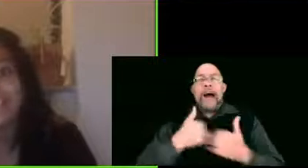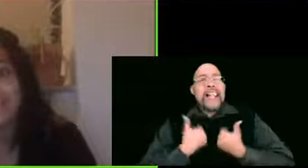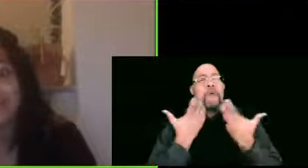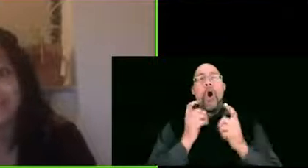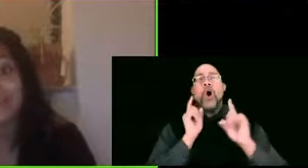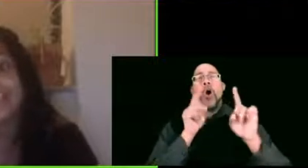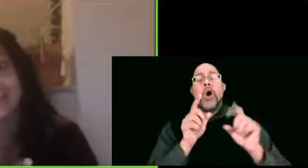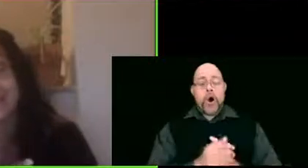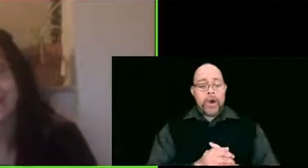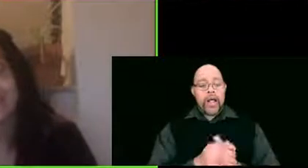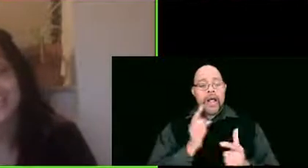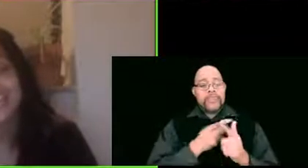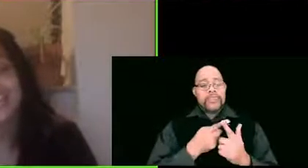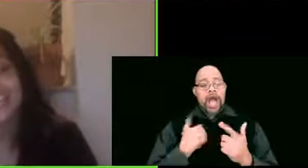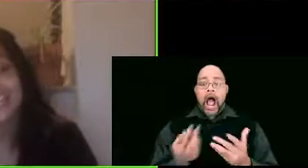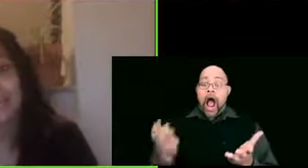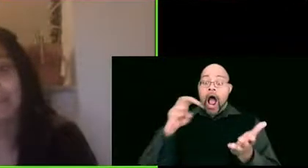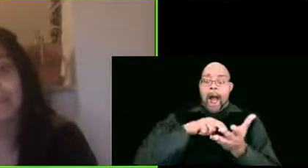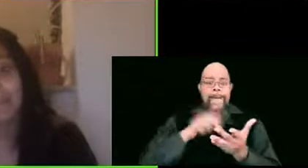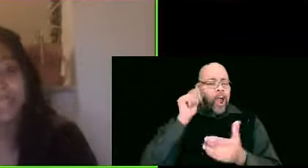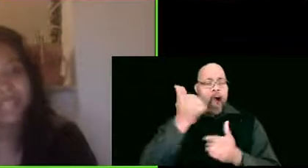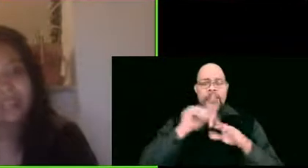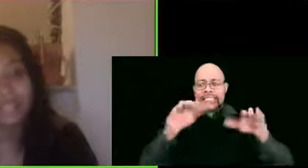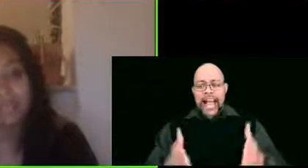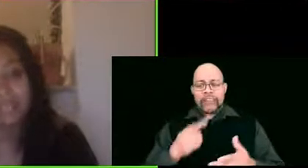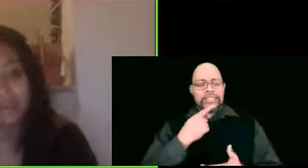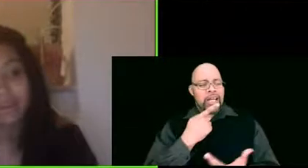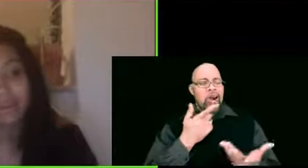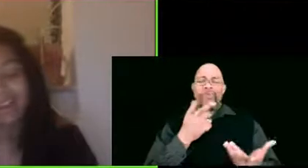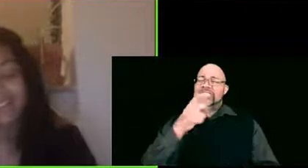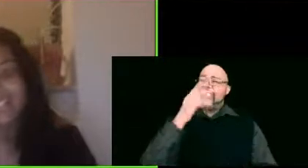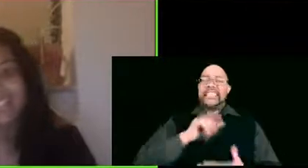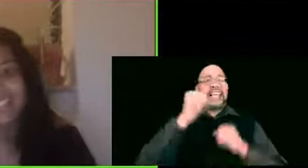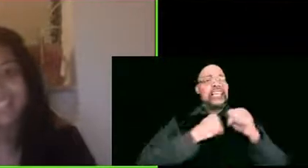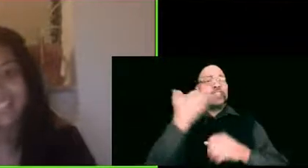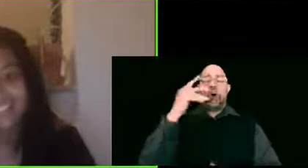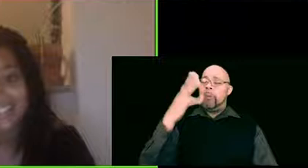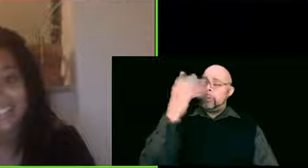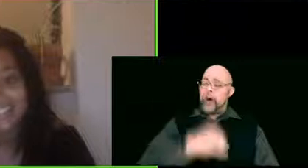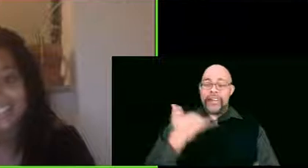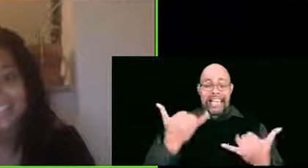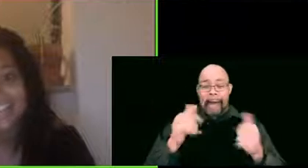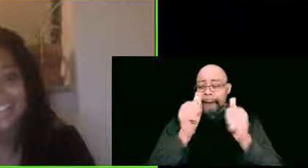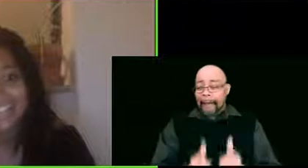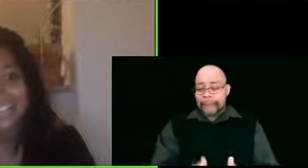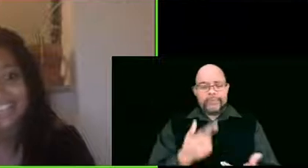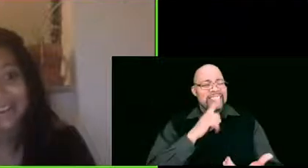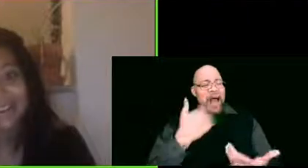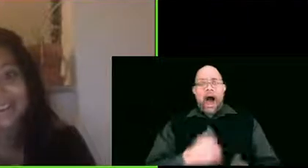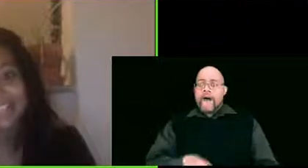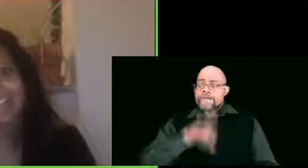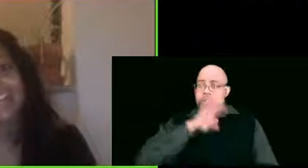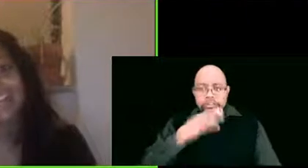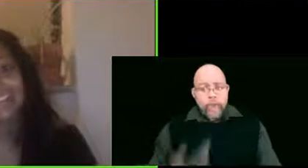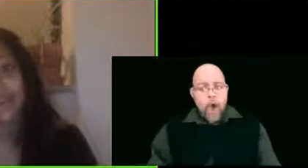waiting for my entire life, and come up only to hear other divers on the boat go, "Oh, should have seen it 10 years ago." And it was